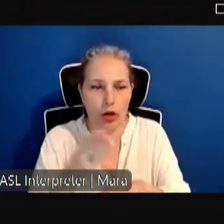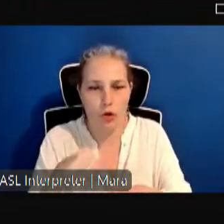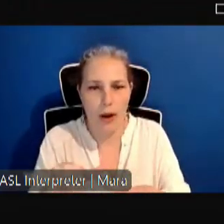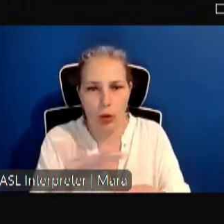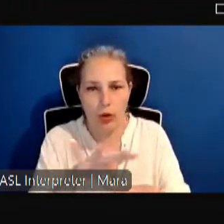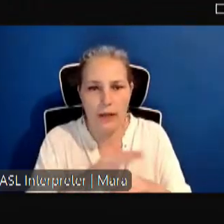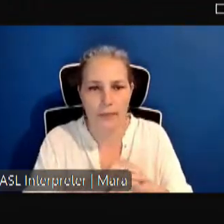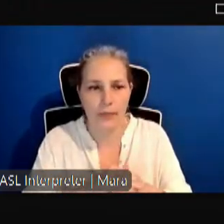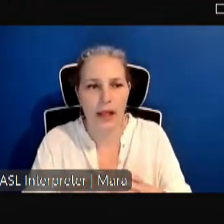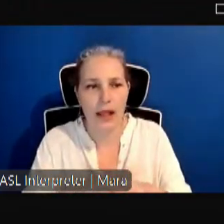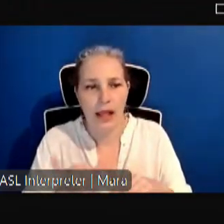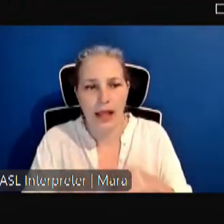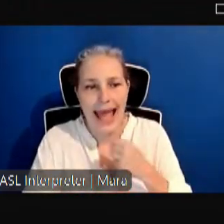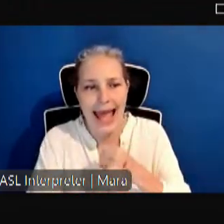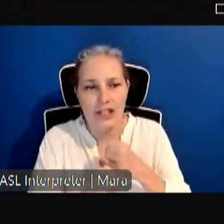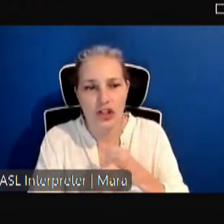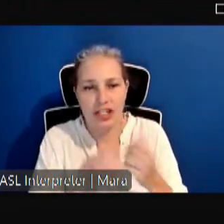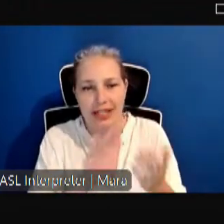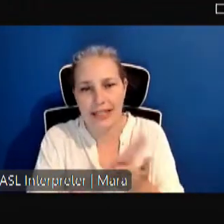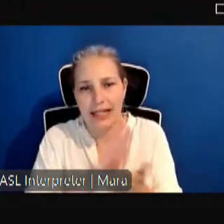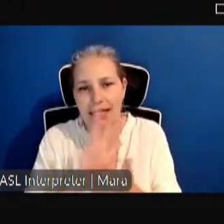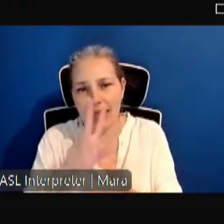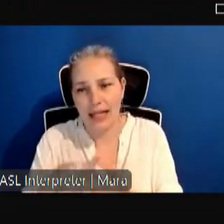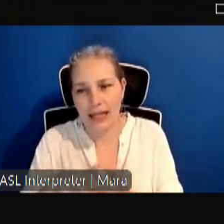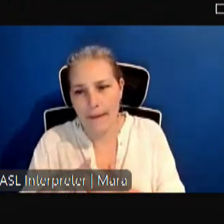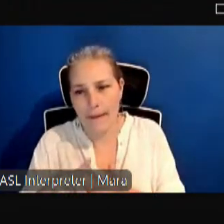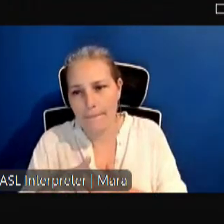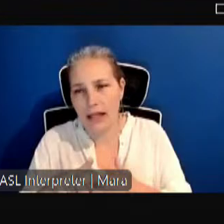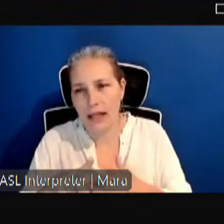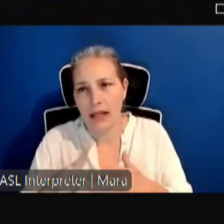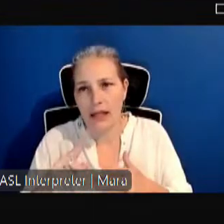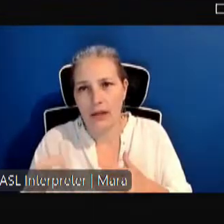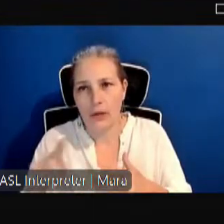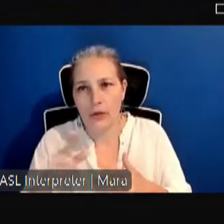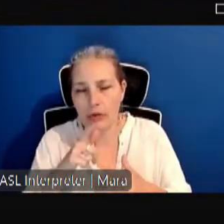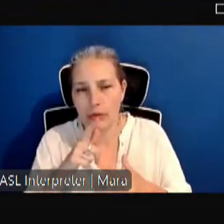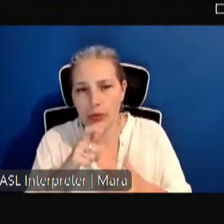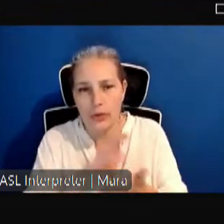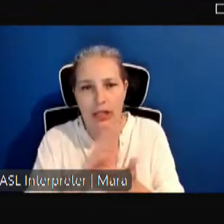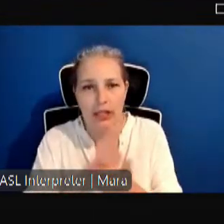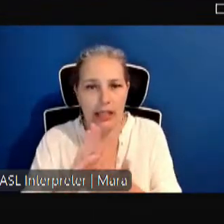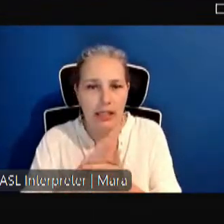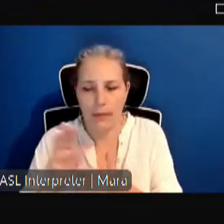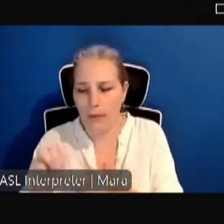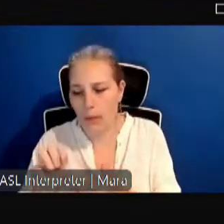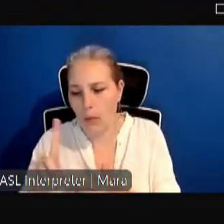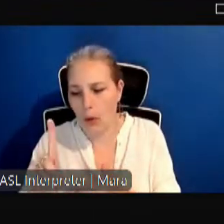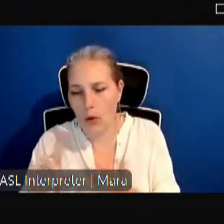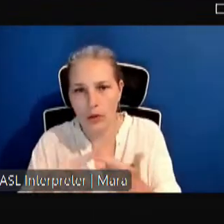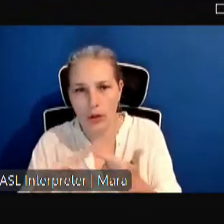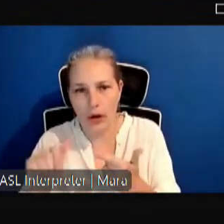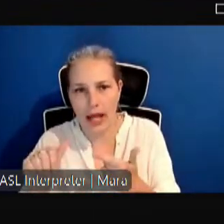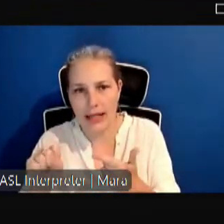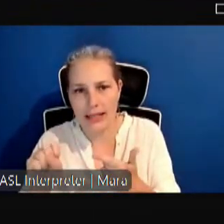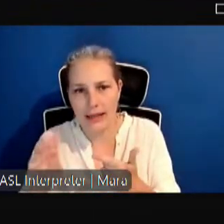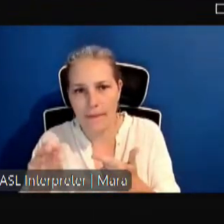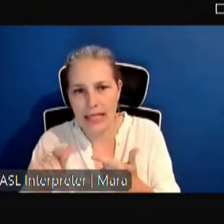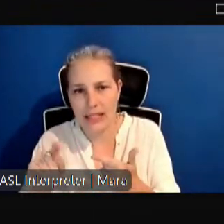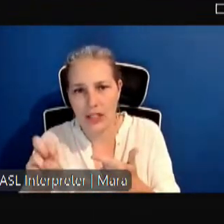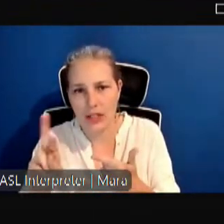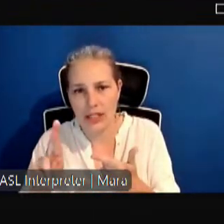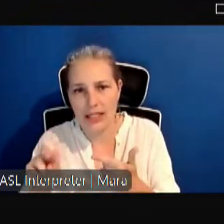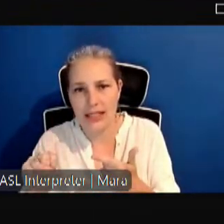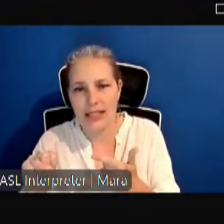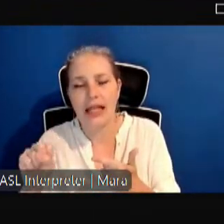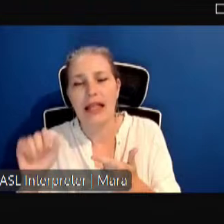Hazardous cleanup. Companies that do clean up hazardous materials such as mold or asbestos must follow EPA and Cal OSHA rules for